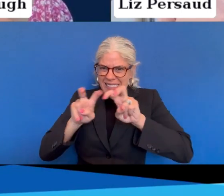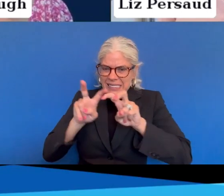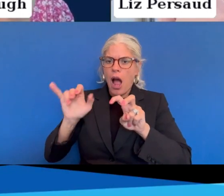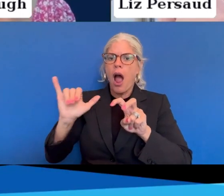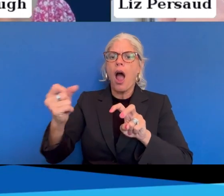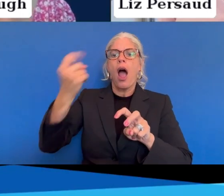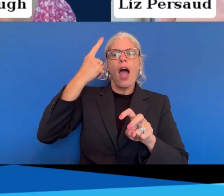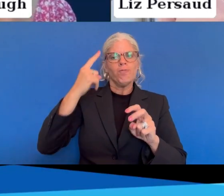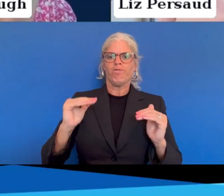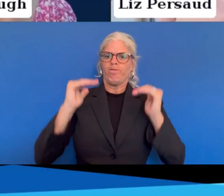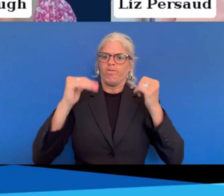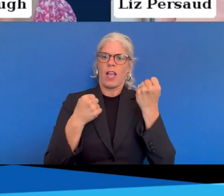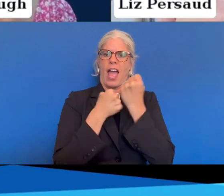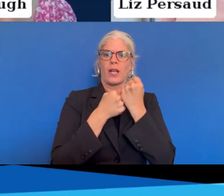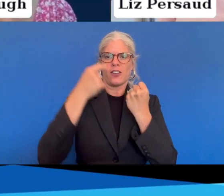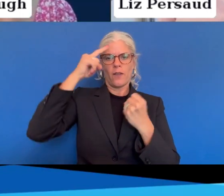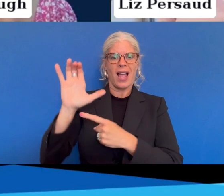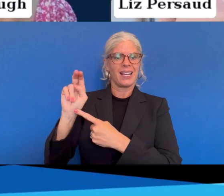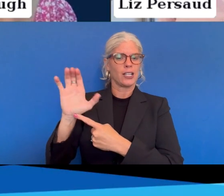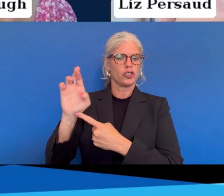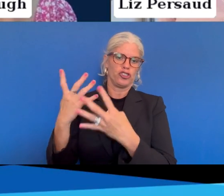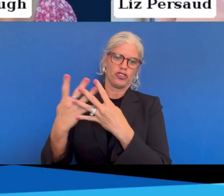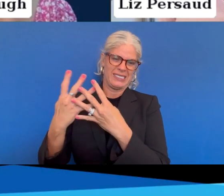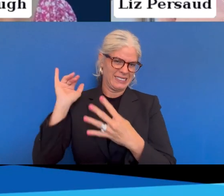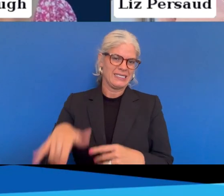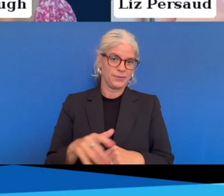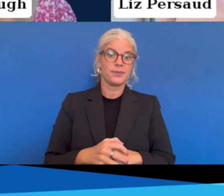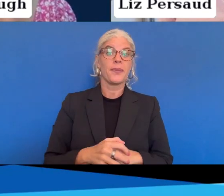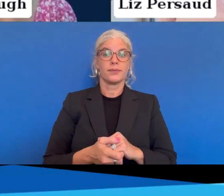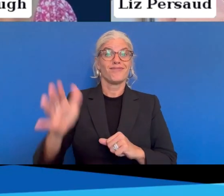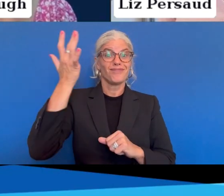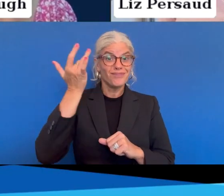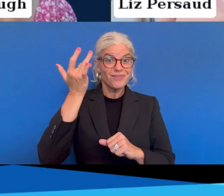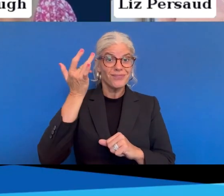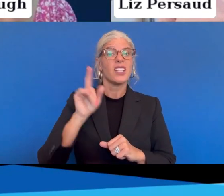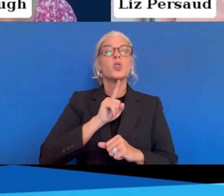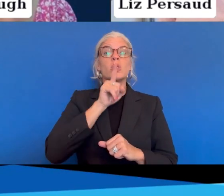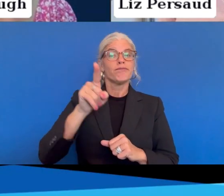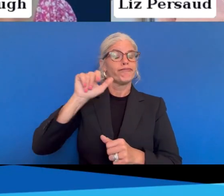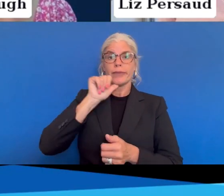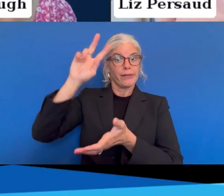a higher advocacy for cancer screening. And that's because